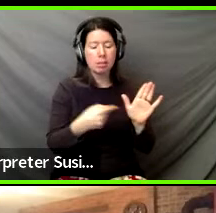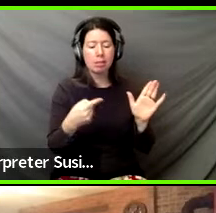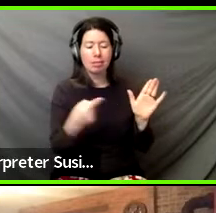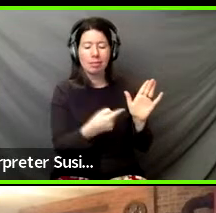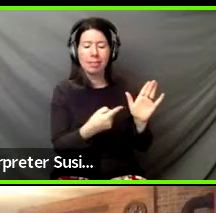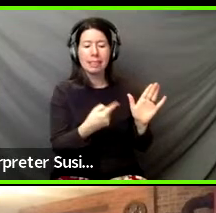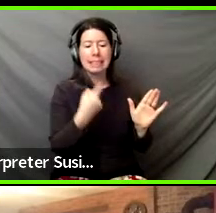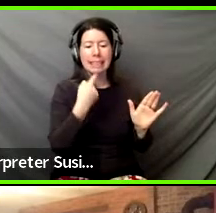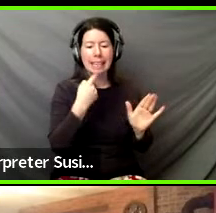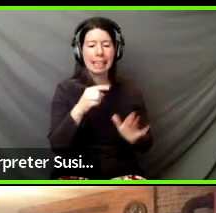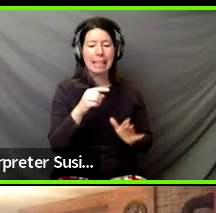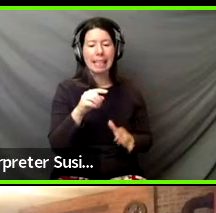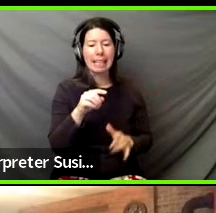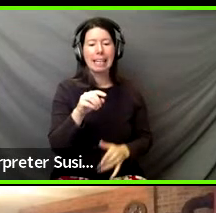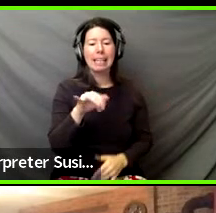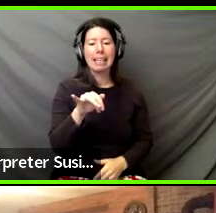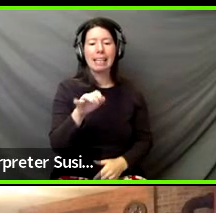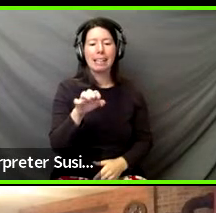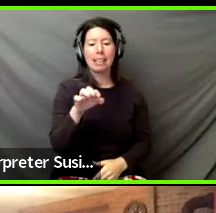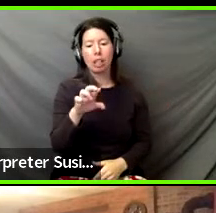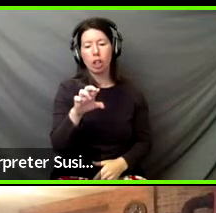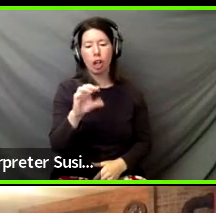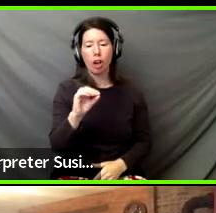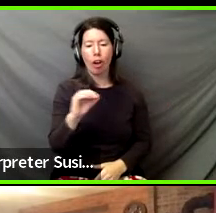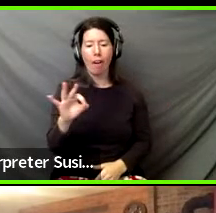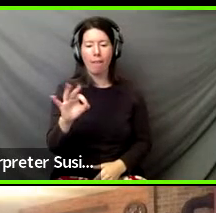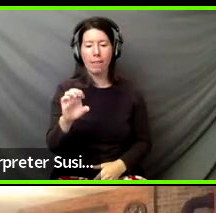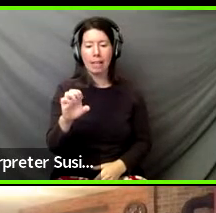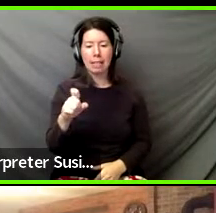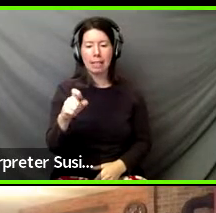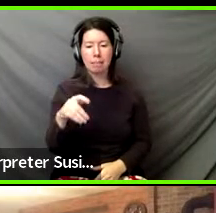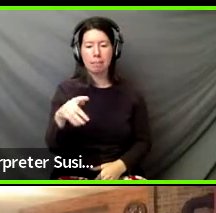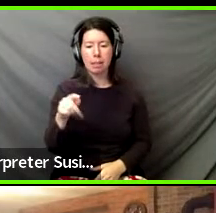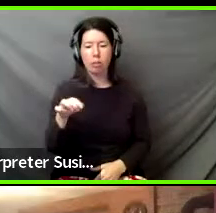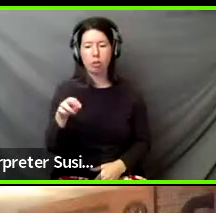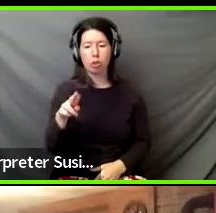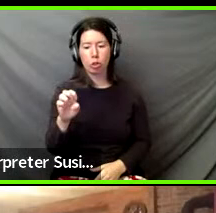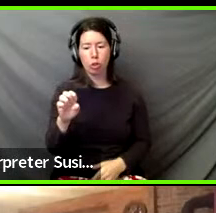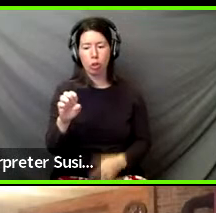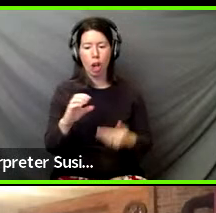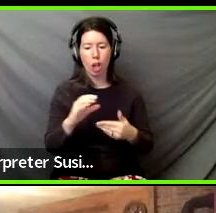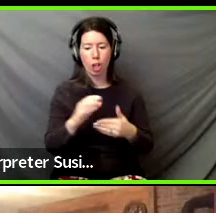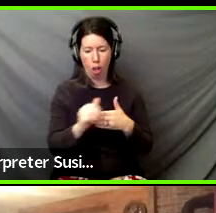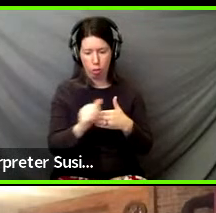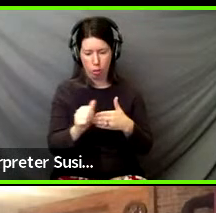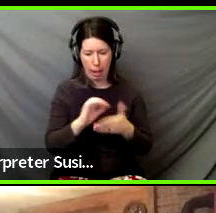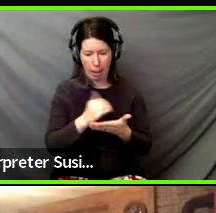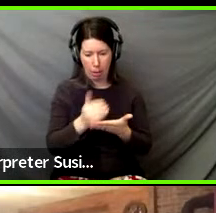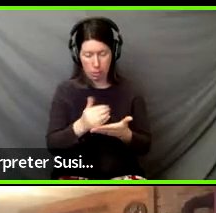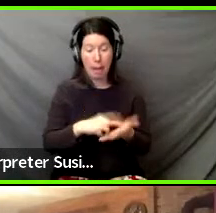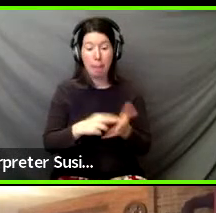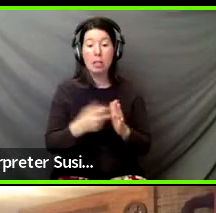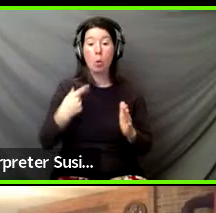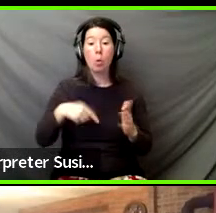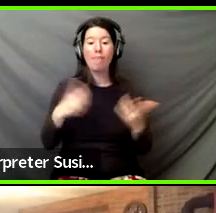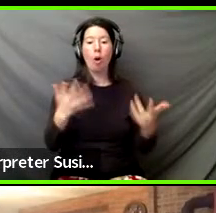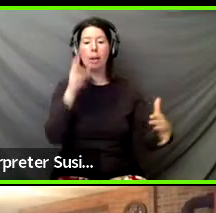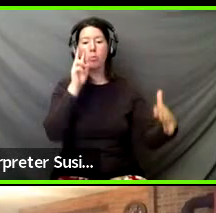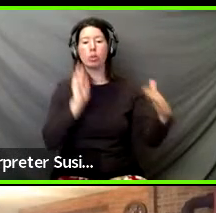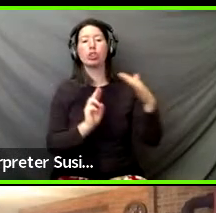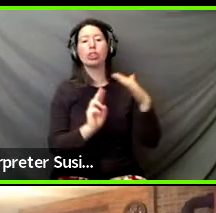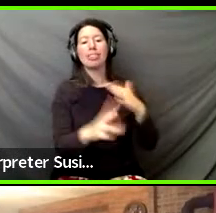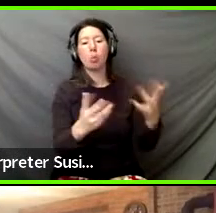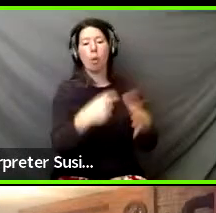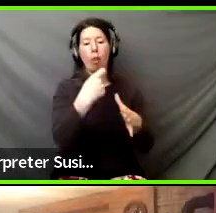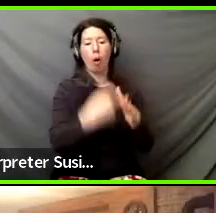as year of expenditure dollars, meaning we have projected, what is the cost